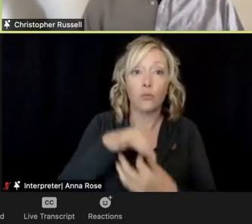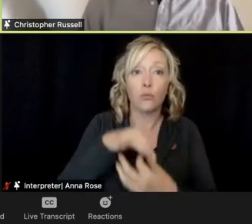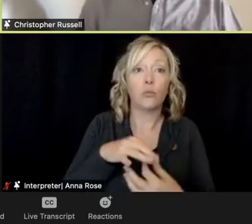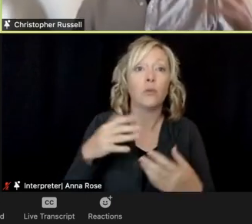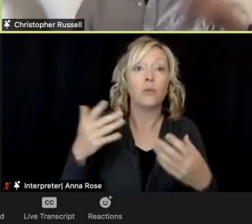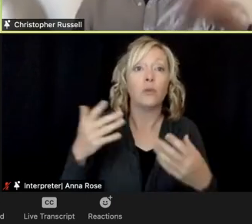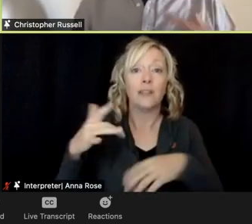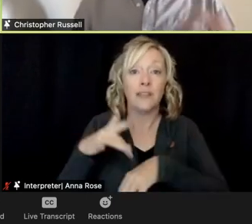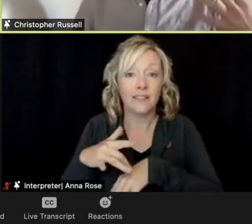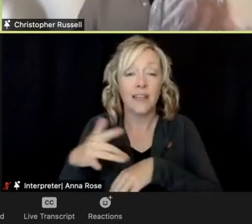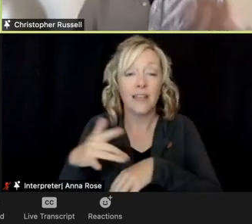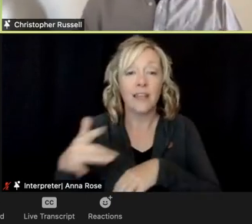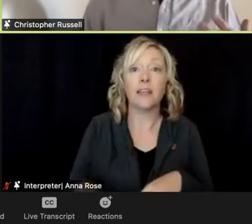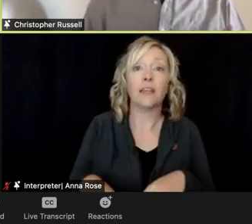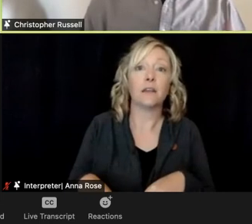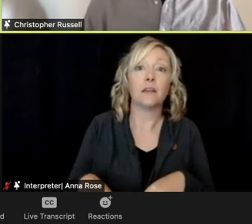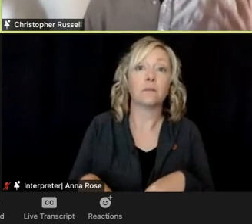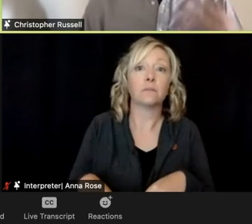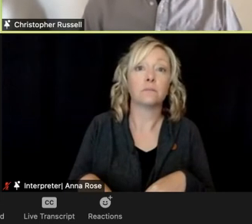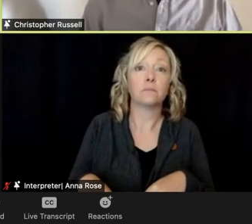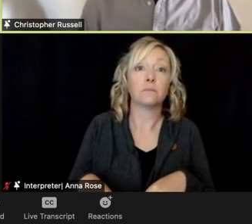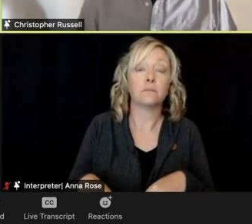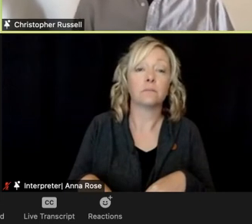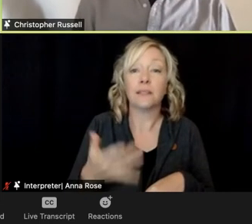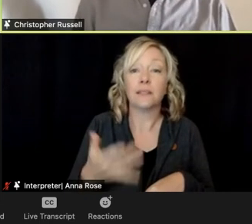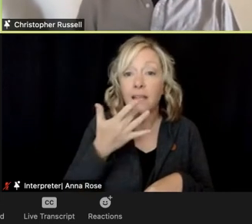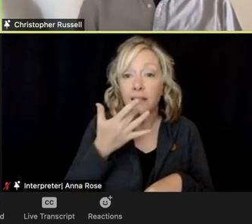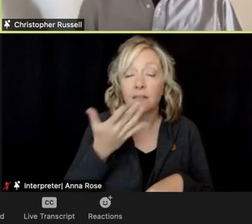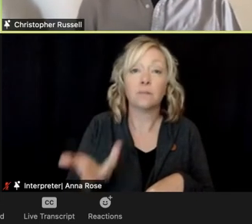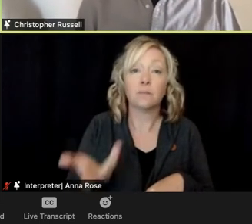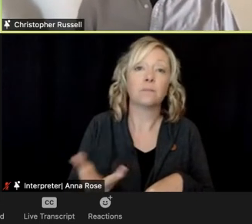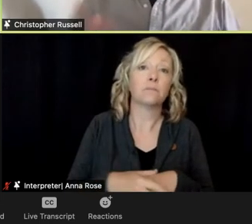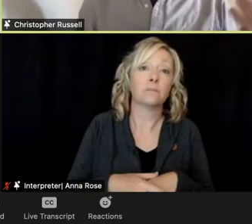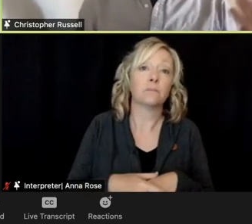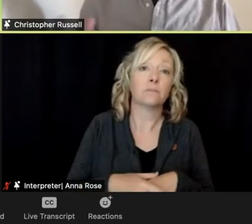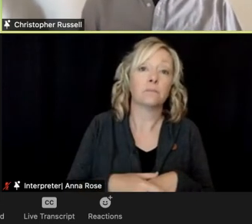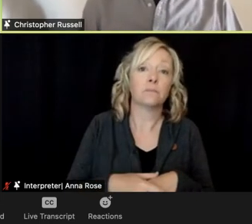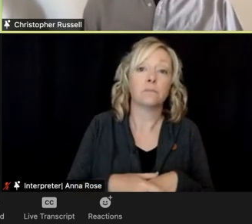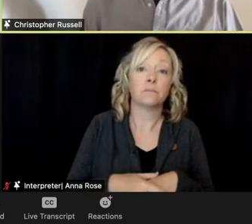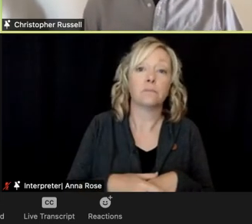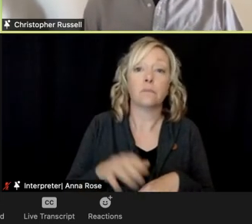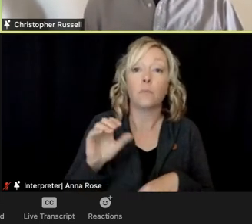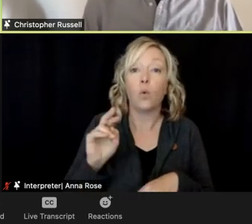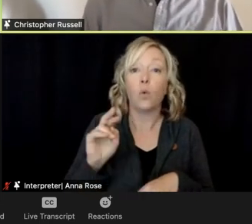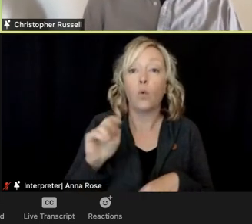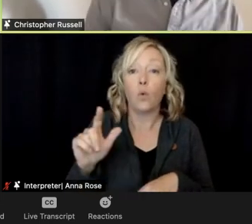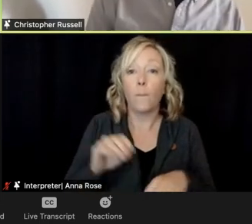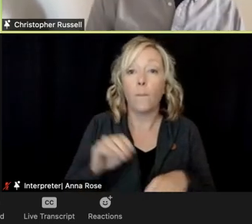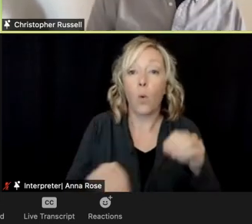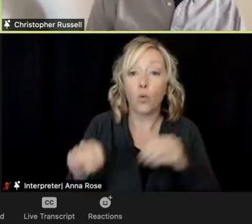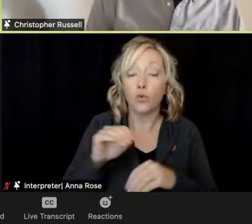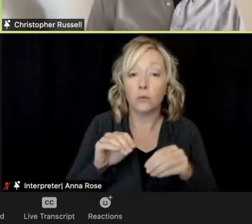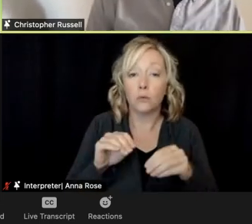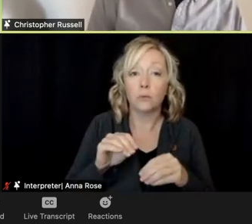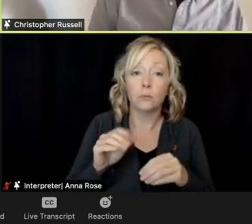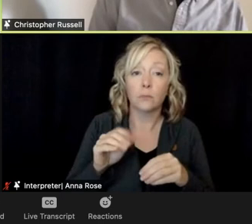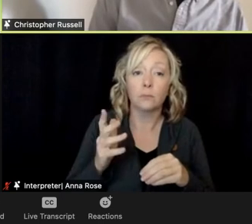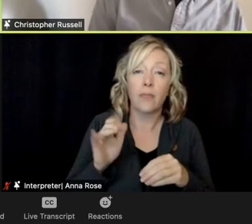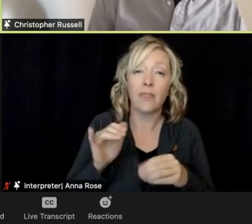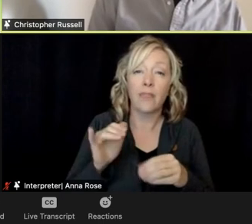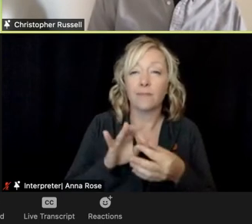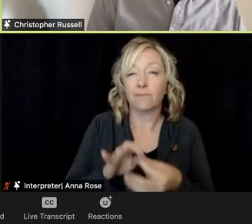kinesthetic, even gustatory, taste related, oral motor, which is also kind of like a combination of